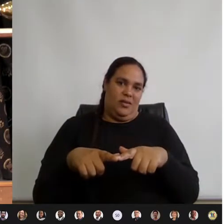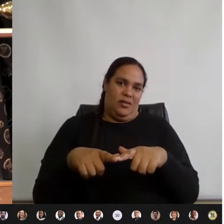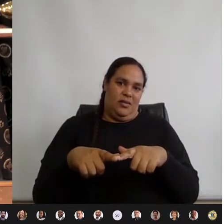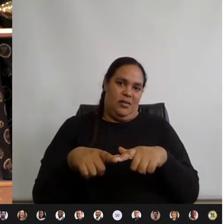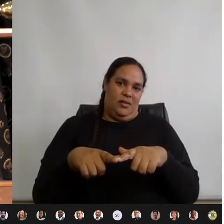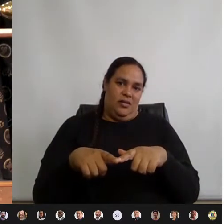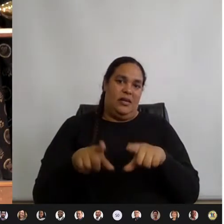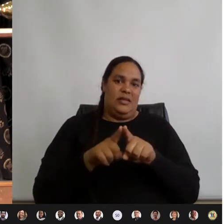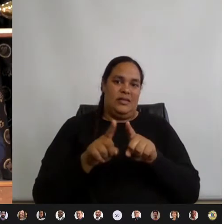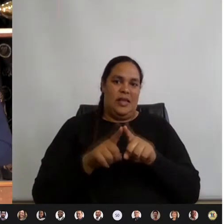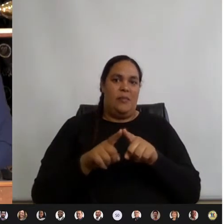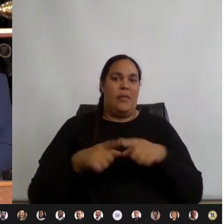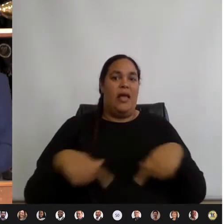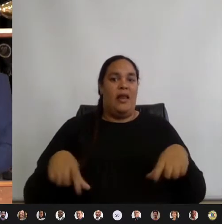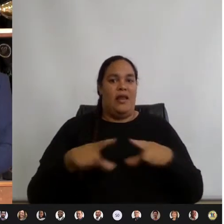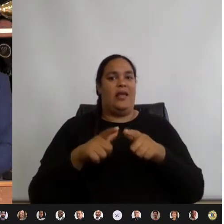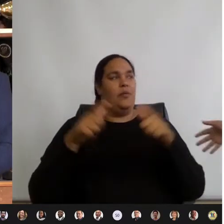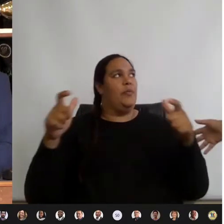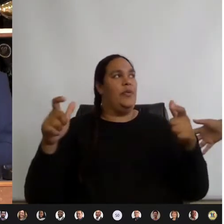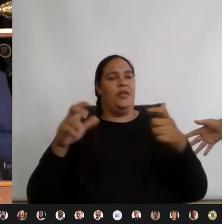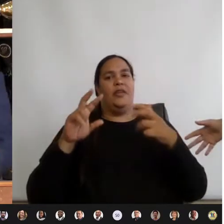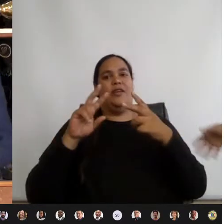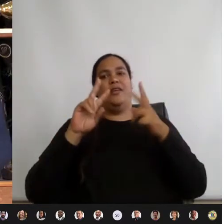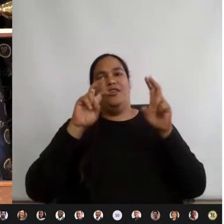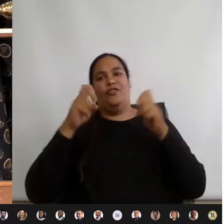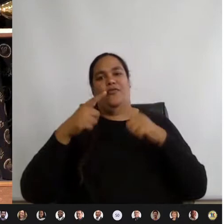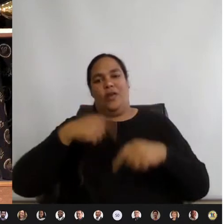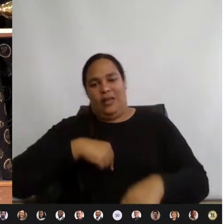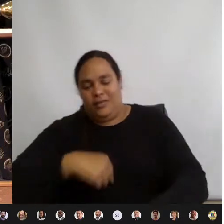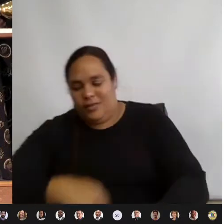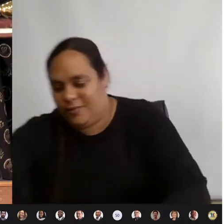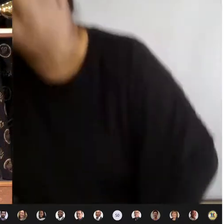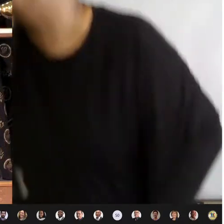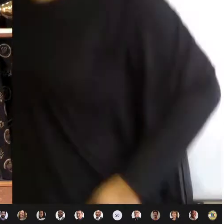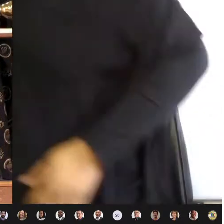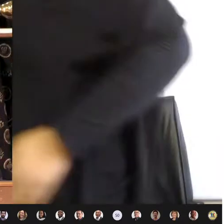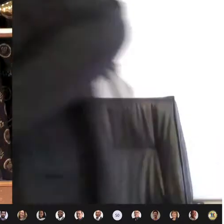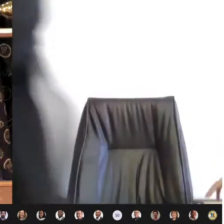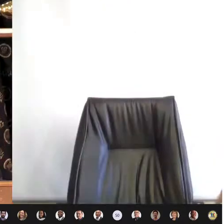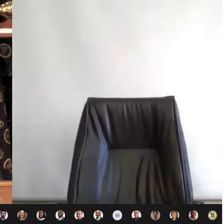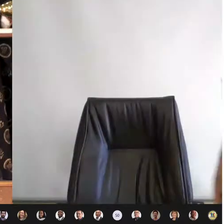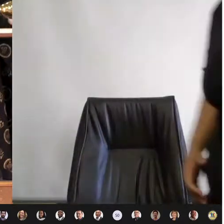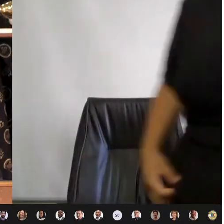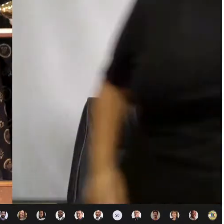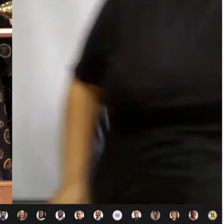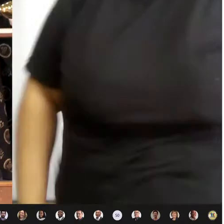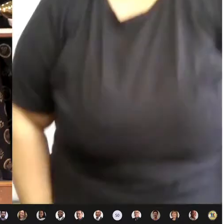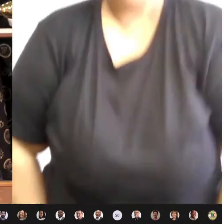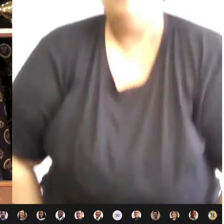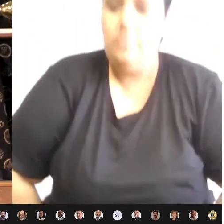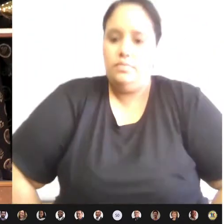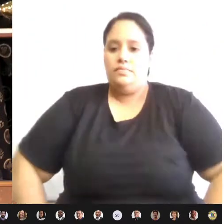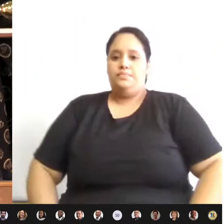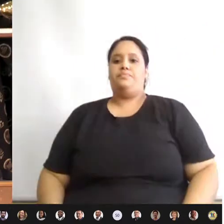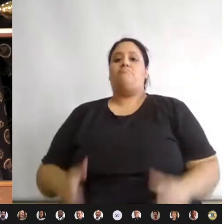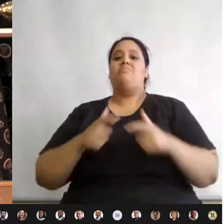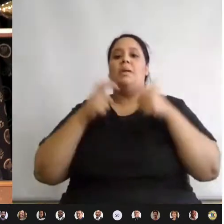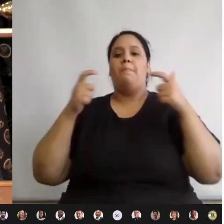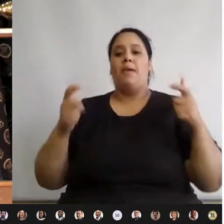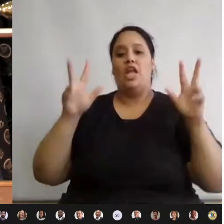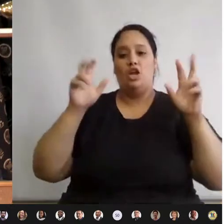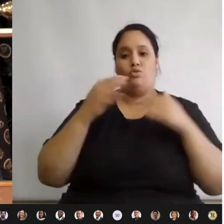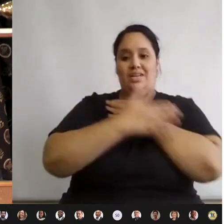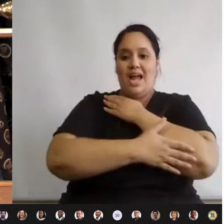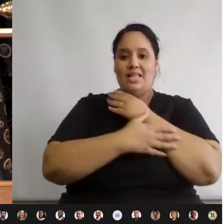And of course, land is a massive issue for us. It is a massive issue in our country and definitely in our province. I